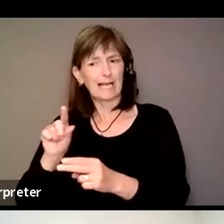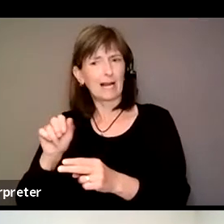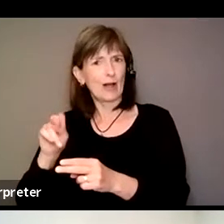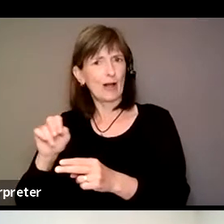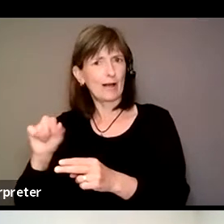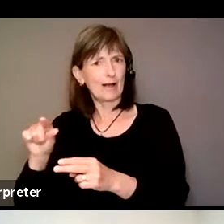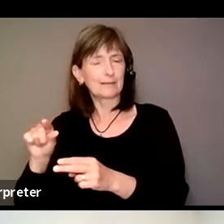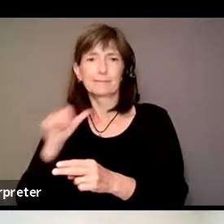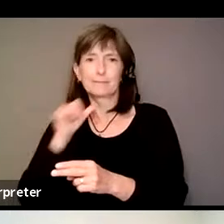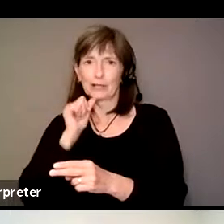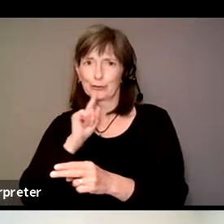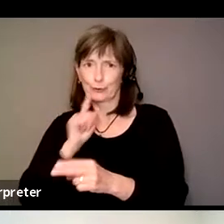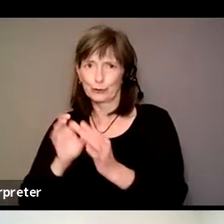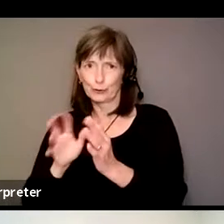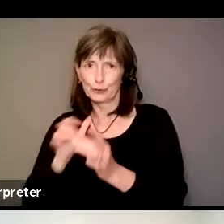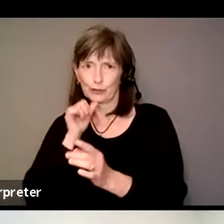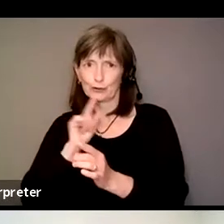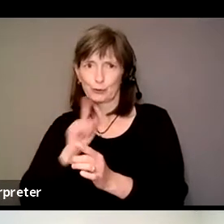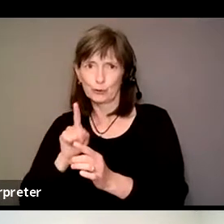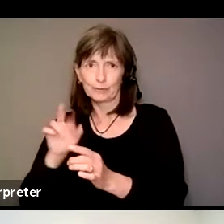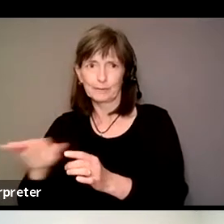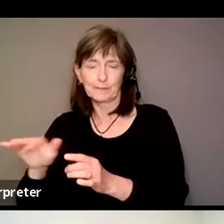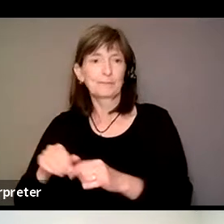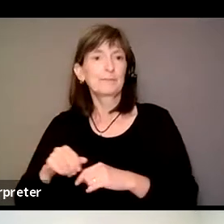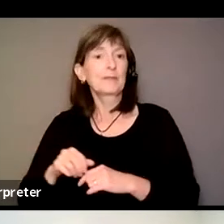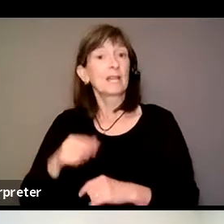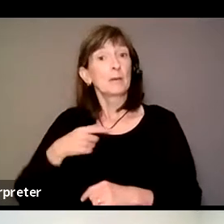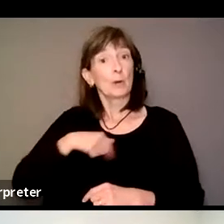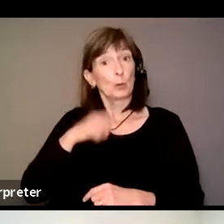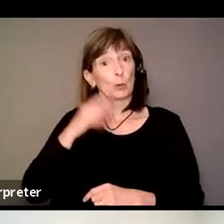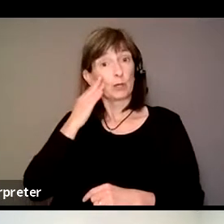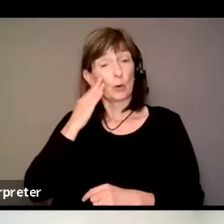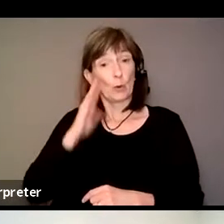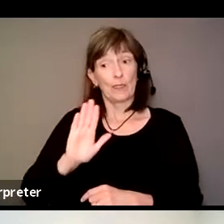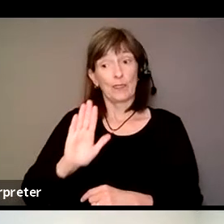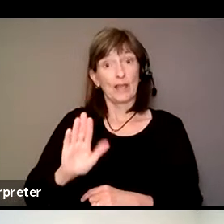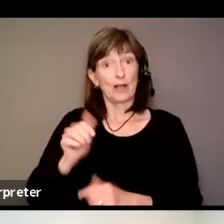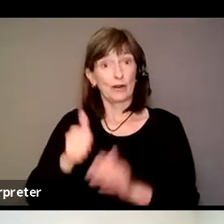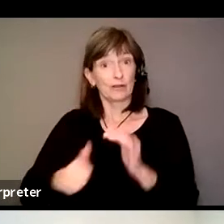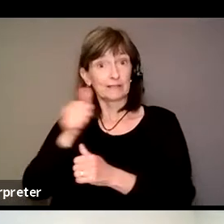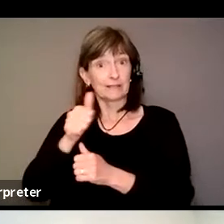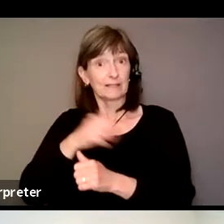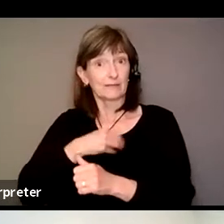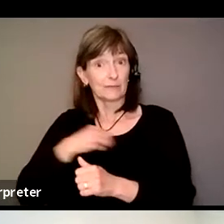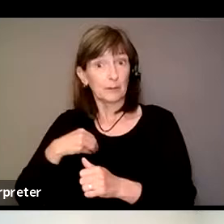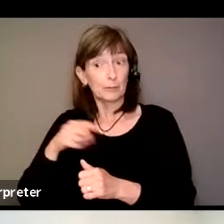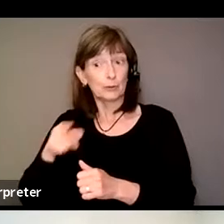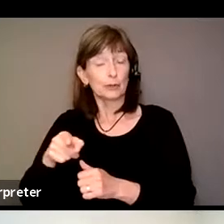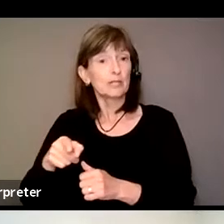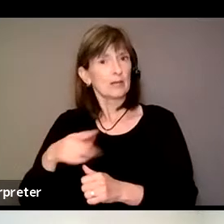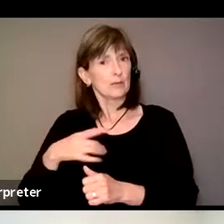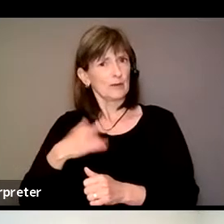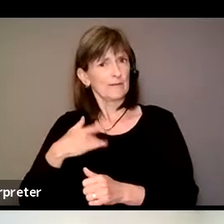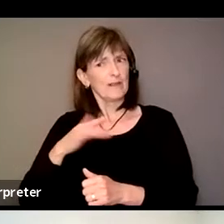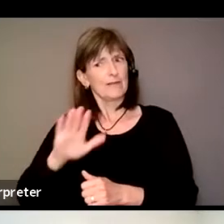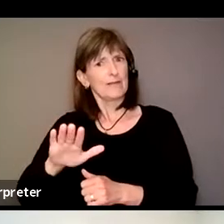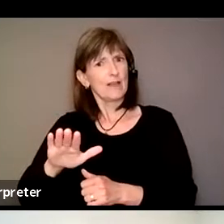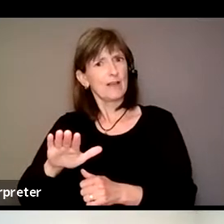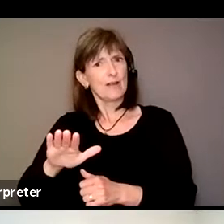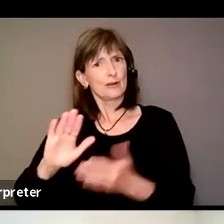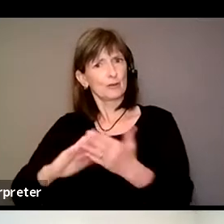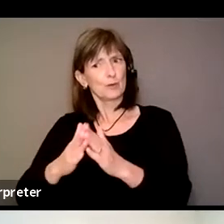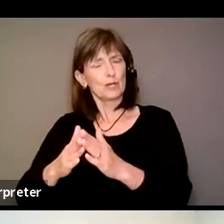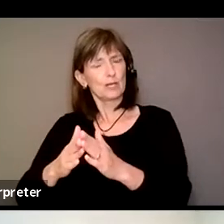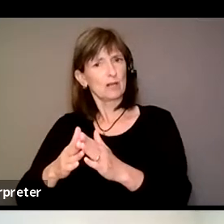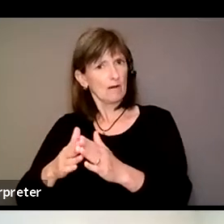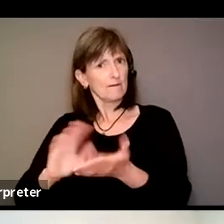to our People of the Dawn executive and their members is confidence is building in the community. And